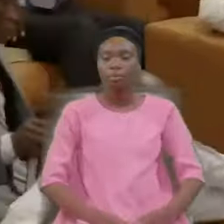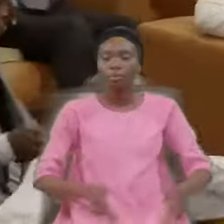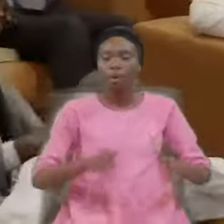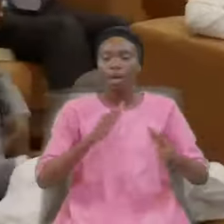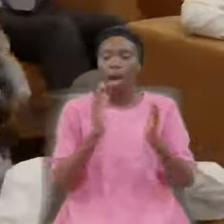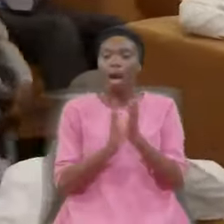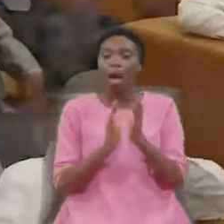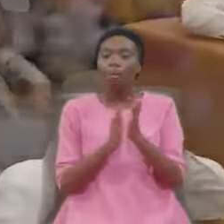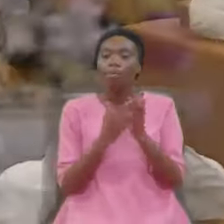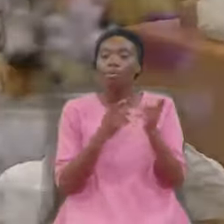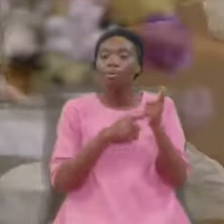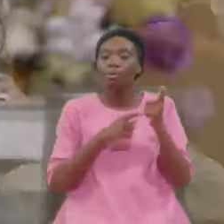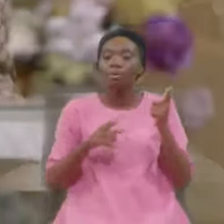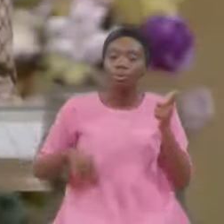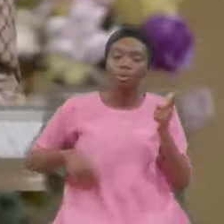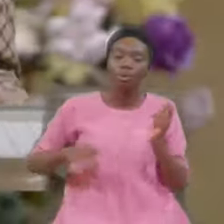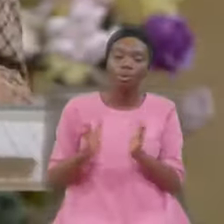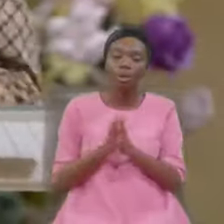Praise the Lord.